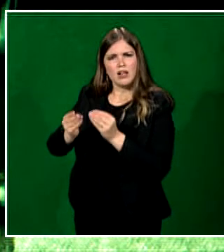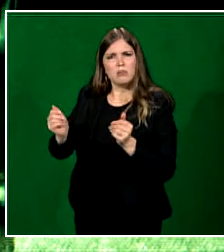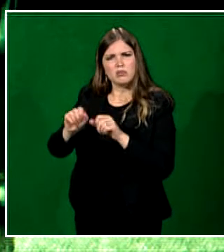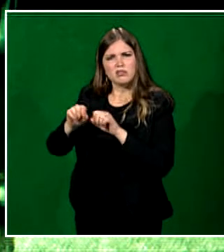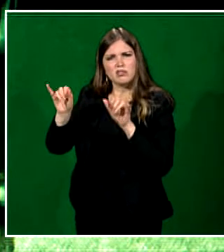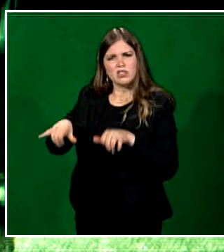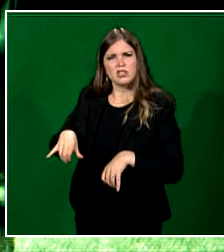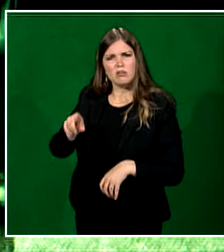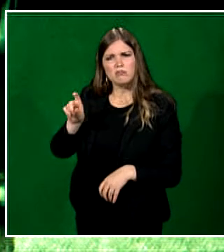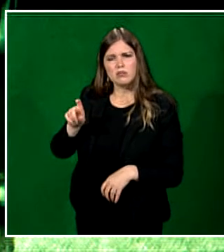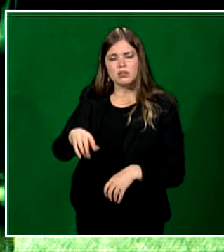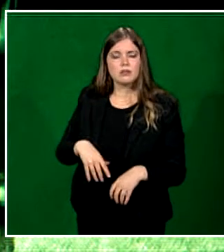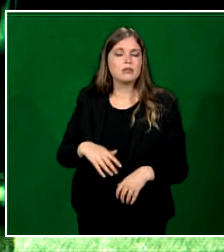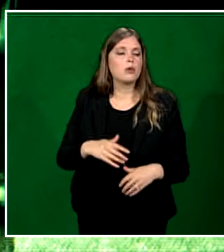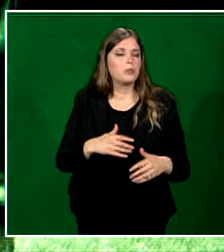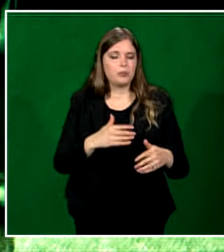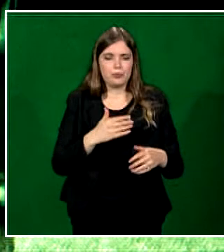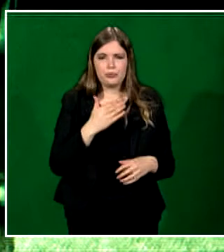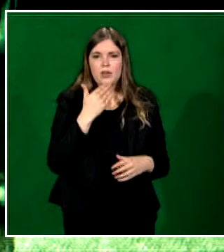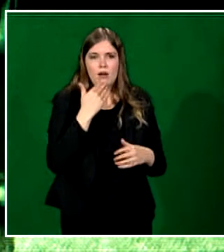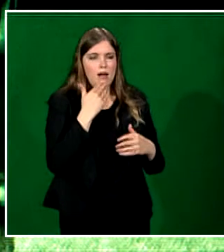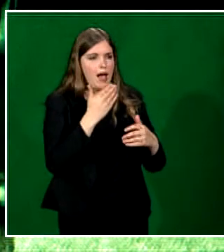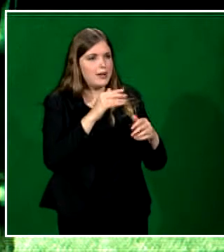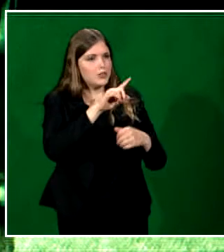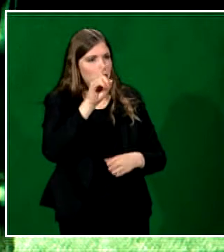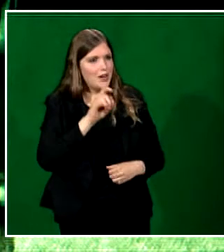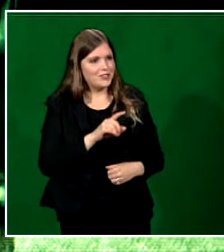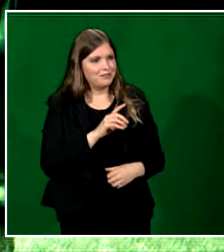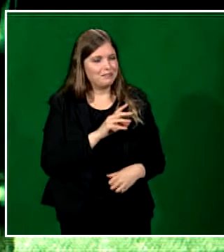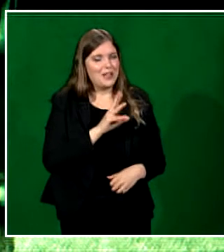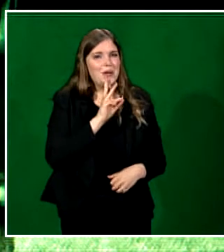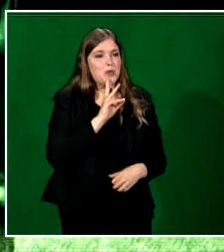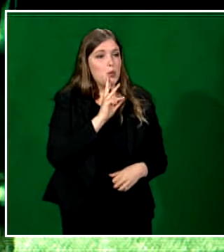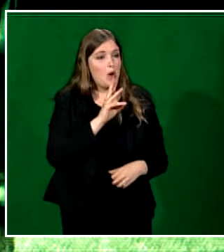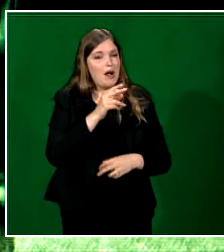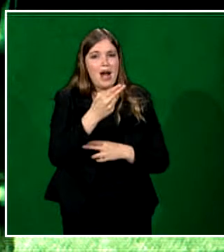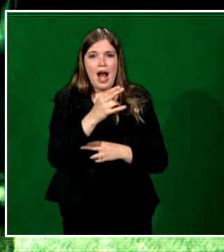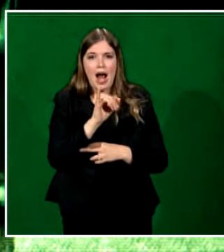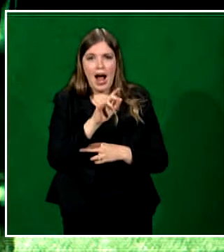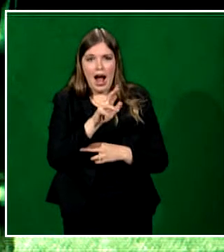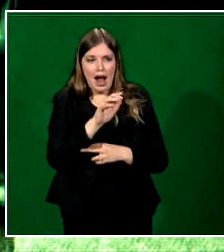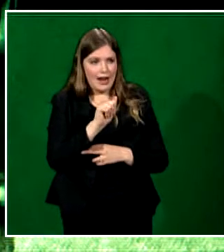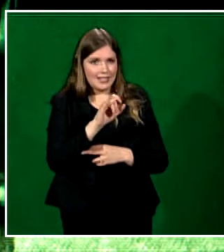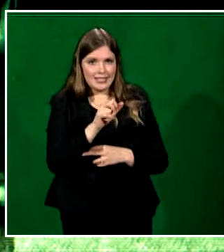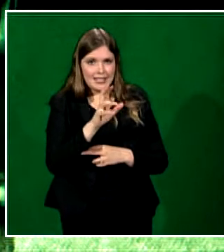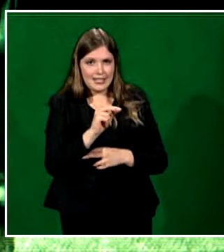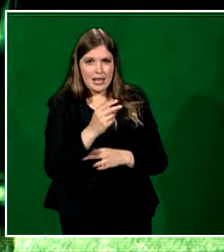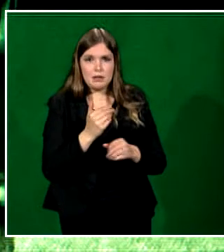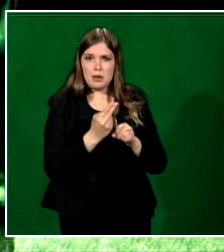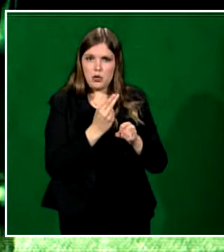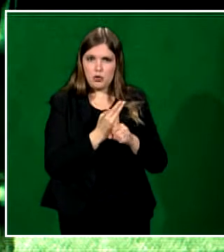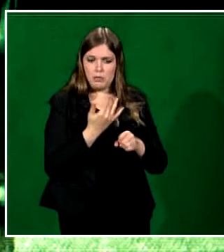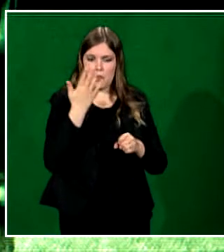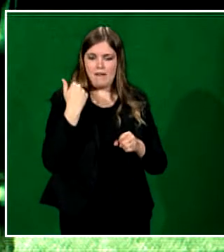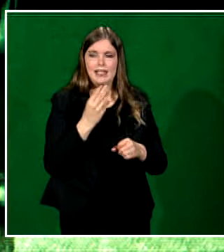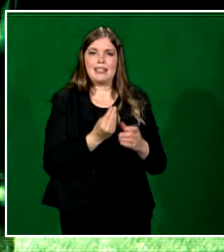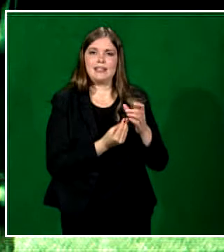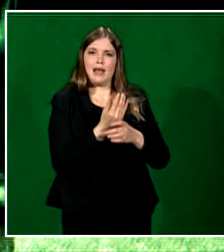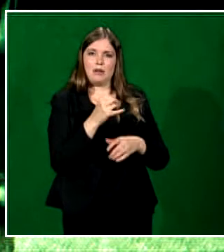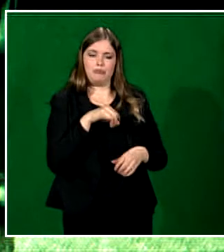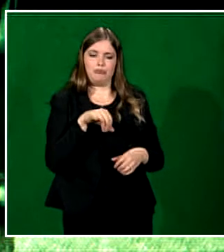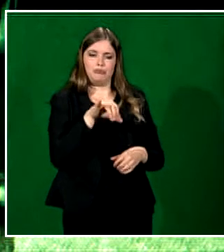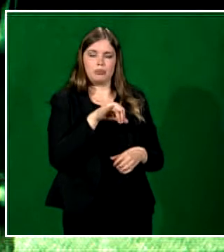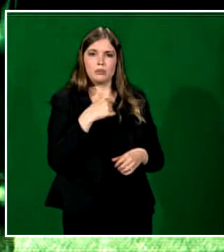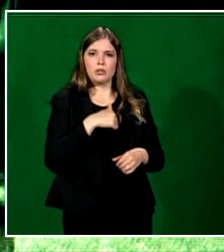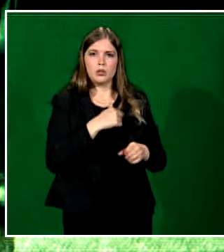Yes, to answer that question, so water hyacinth has been previously used as a fertilizer, and it was being composted